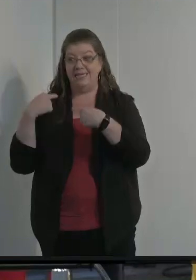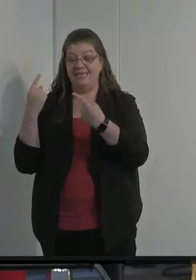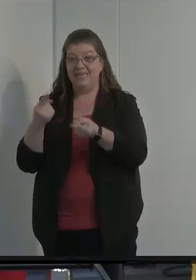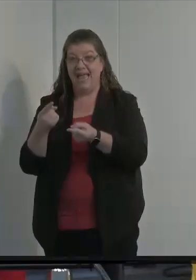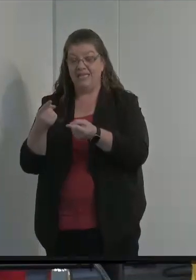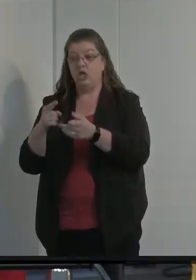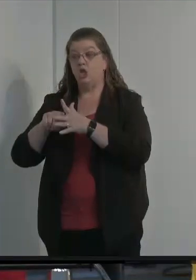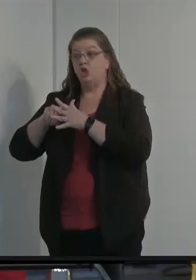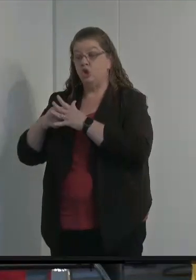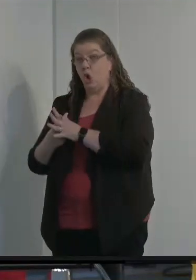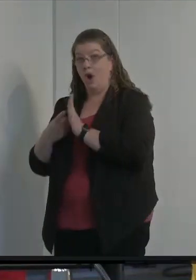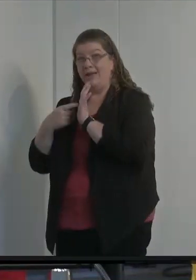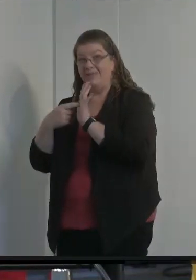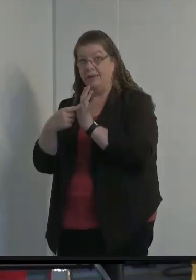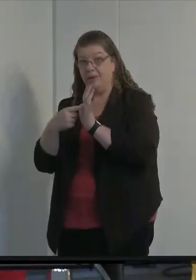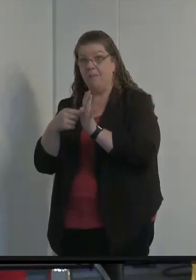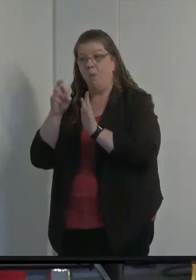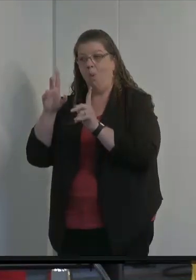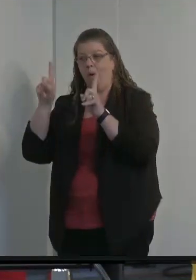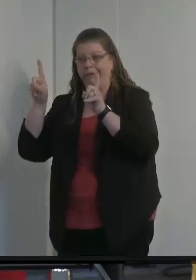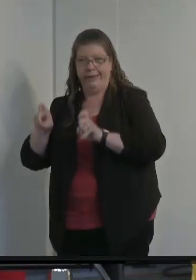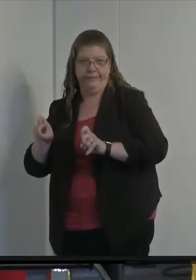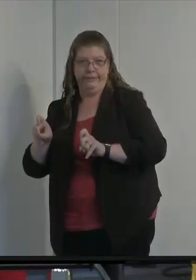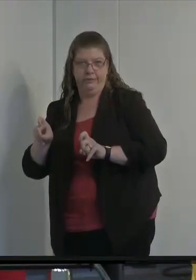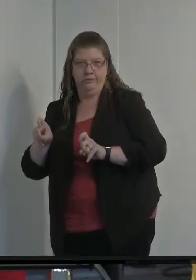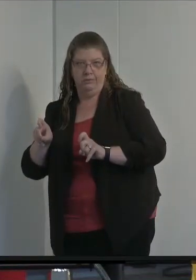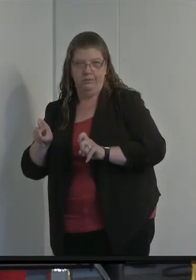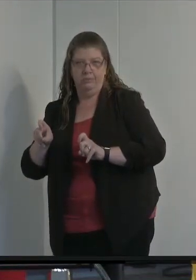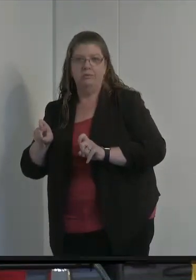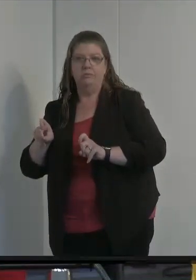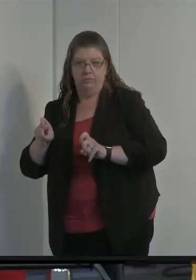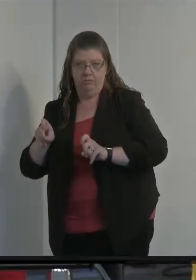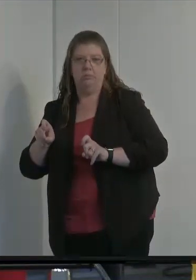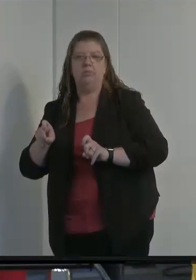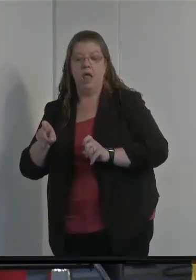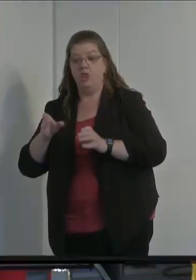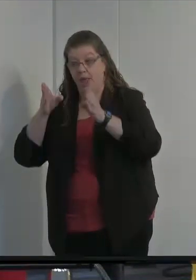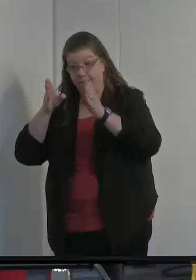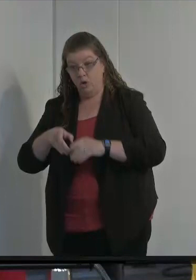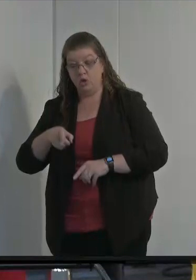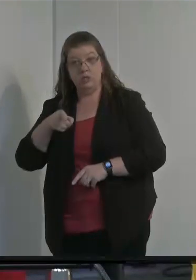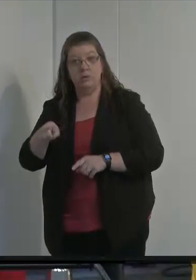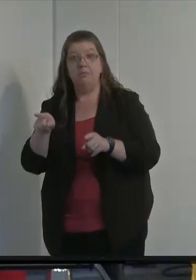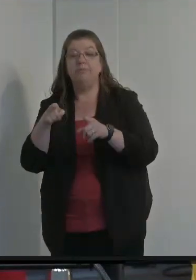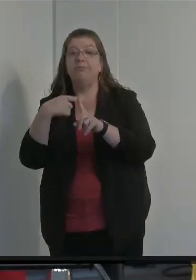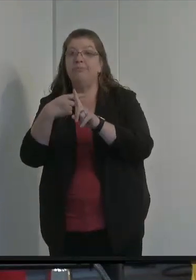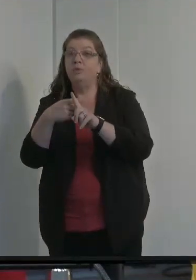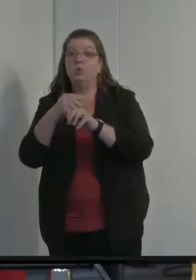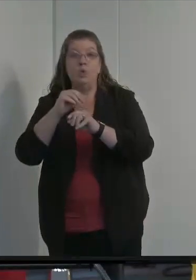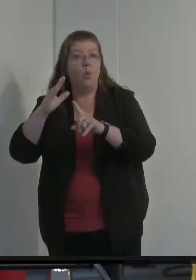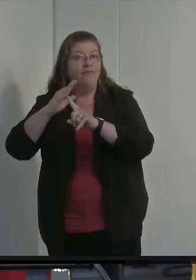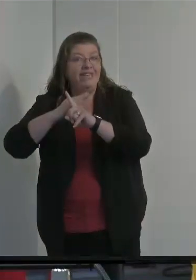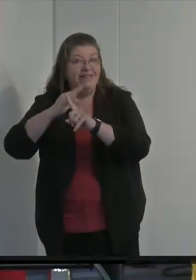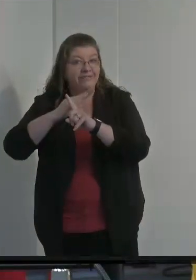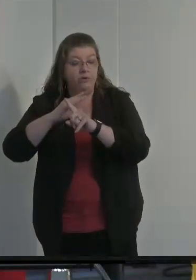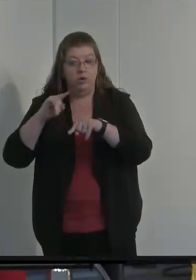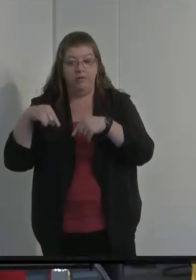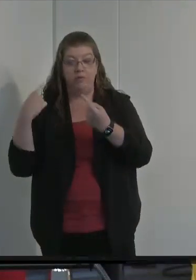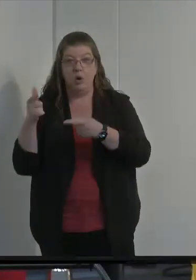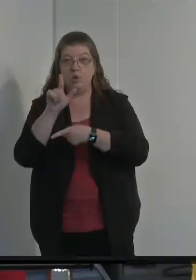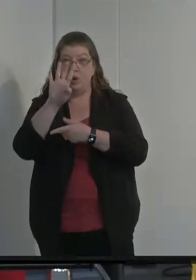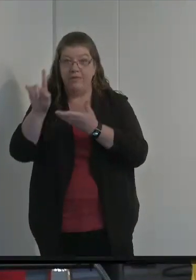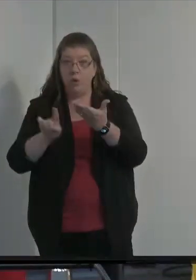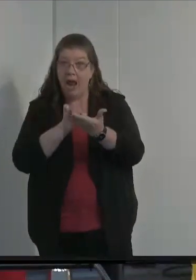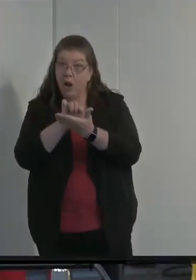symptom onset or lab collection date, and the individual has also not had a fever for